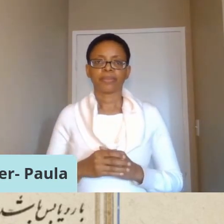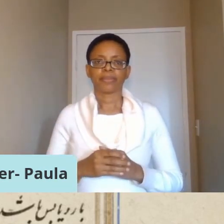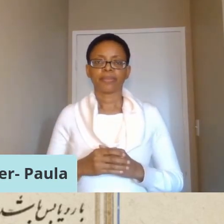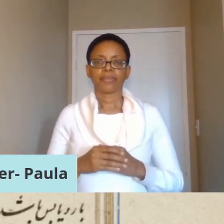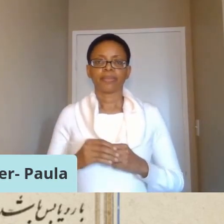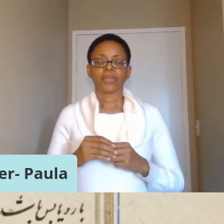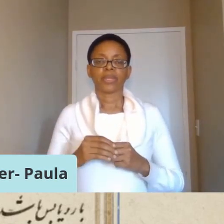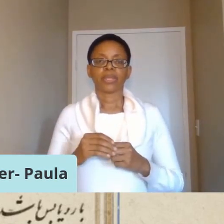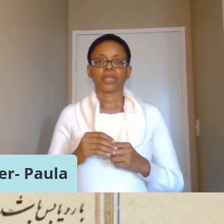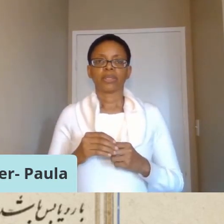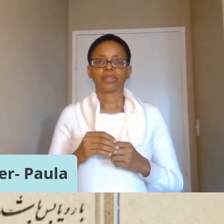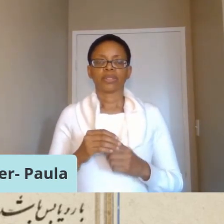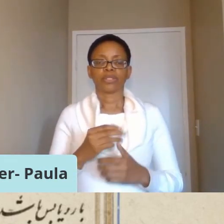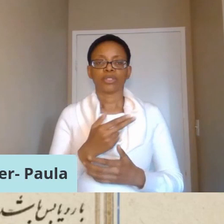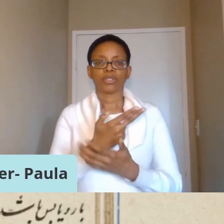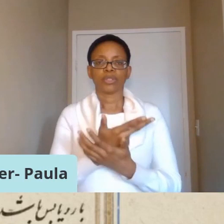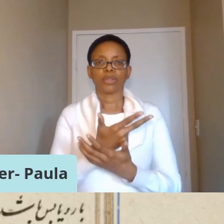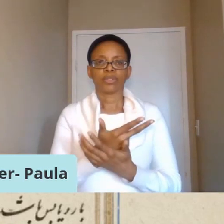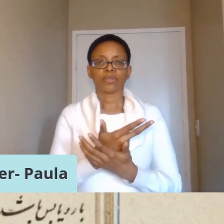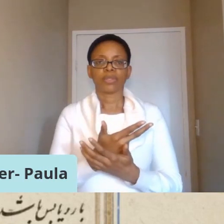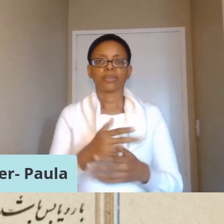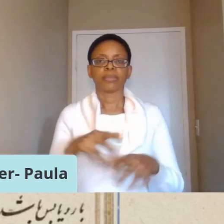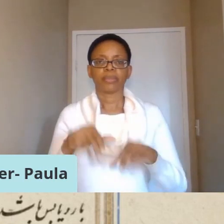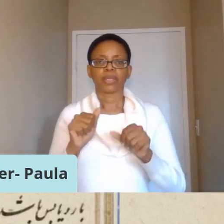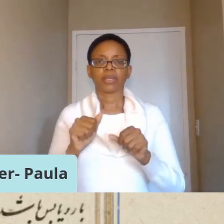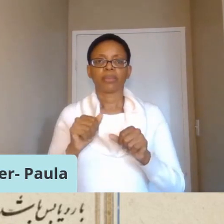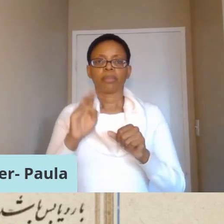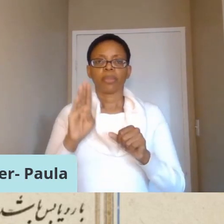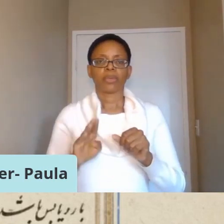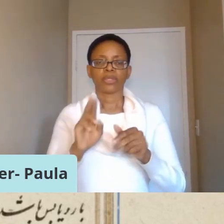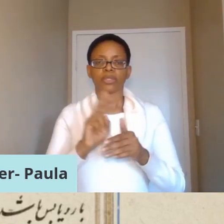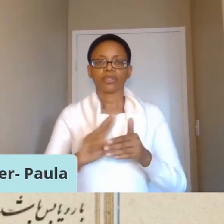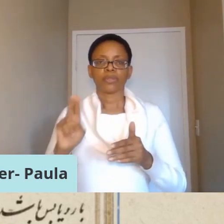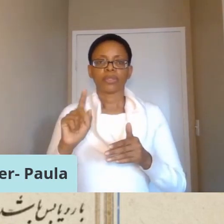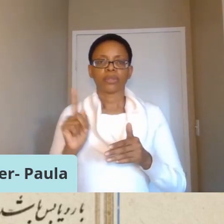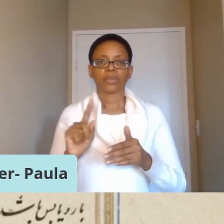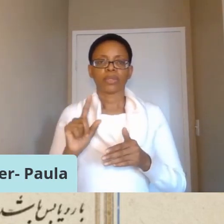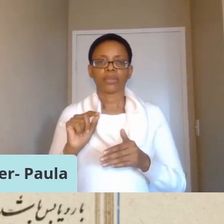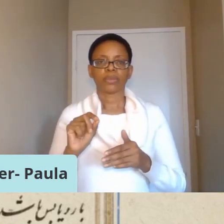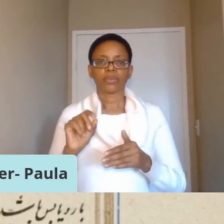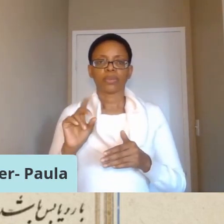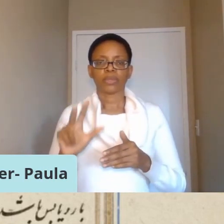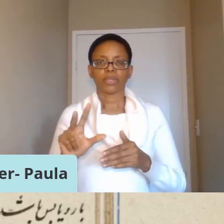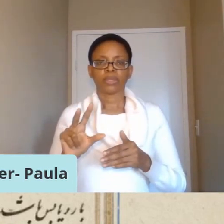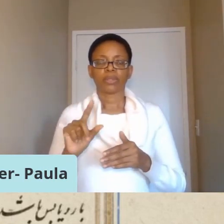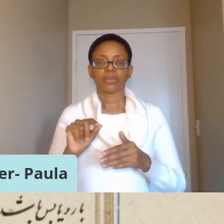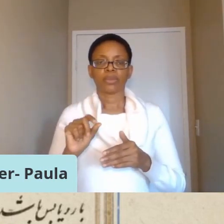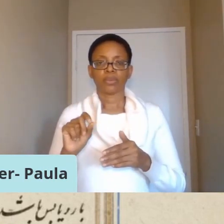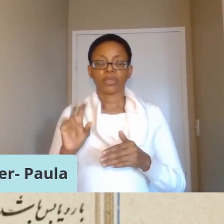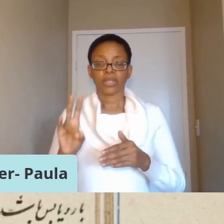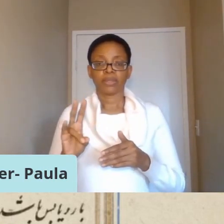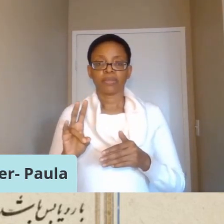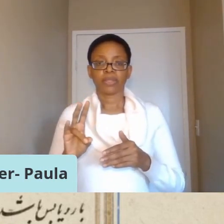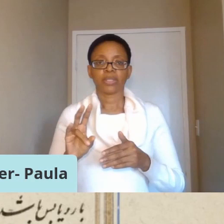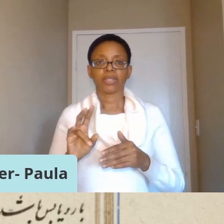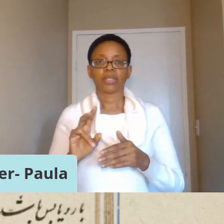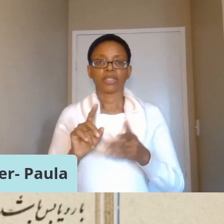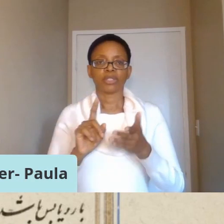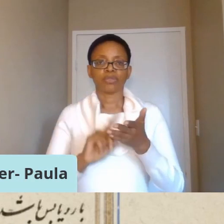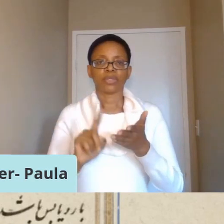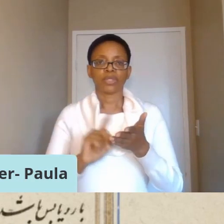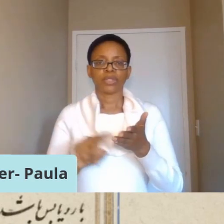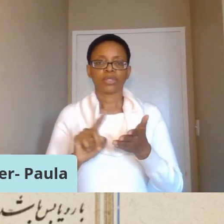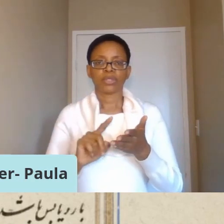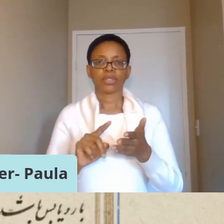doctorate at Boston University in 2007. His doctoral research was about the effect of